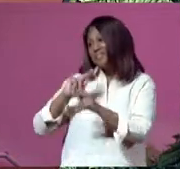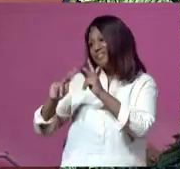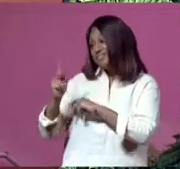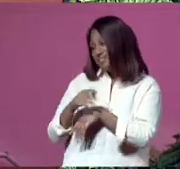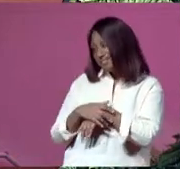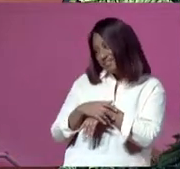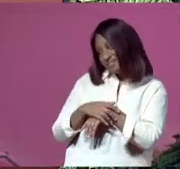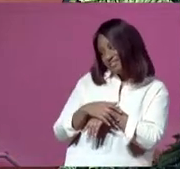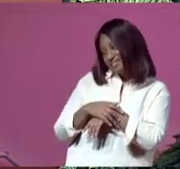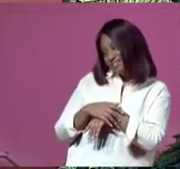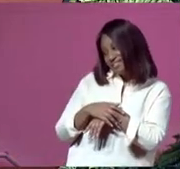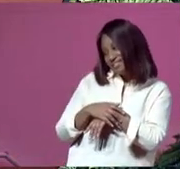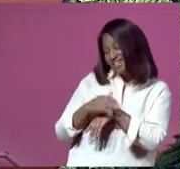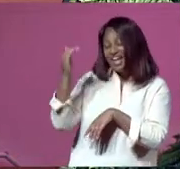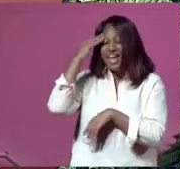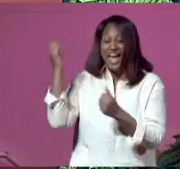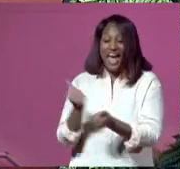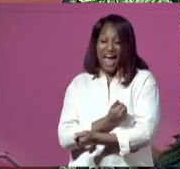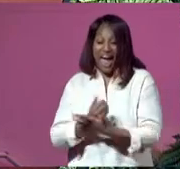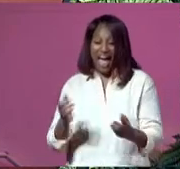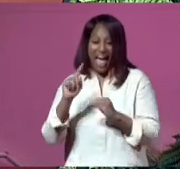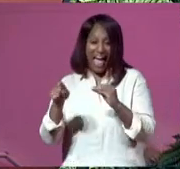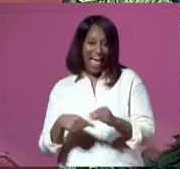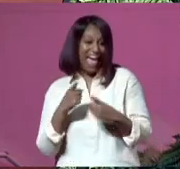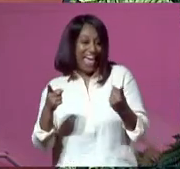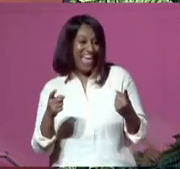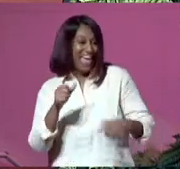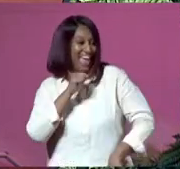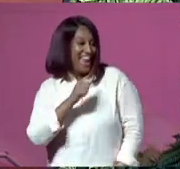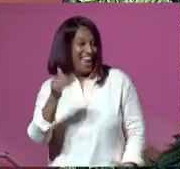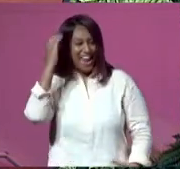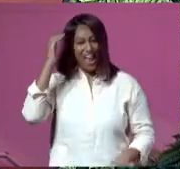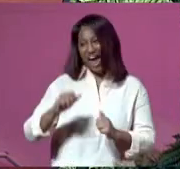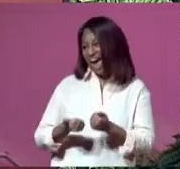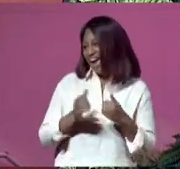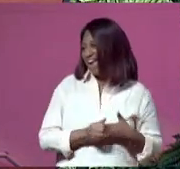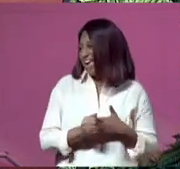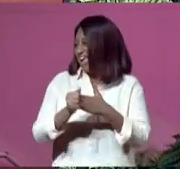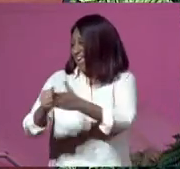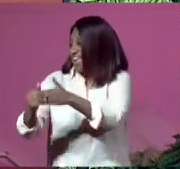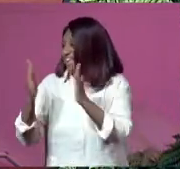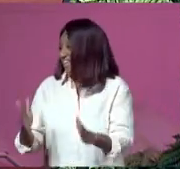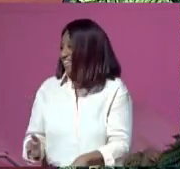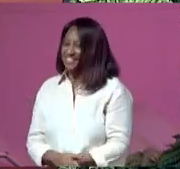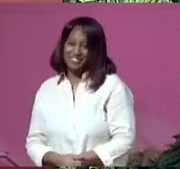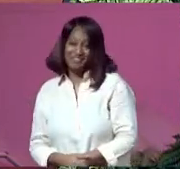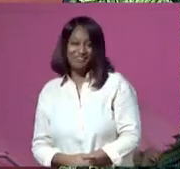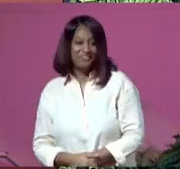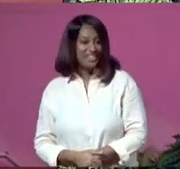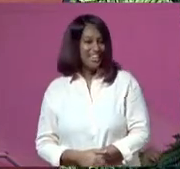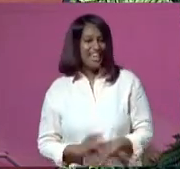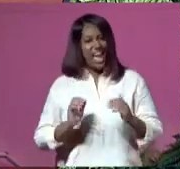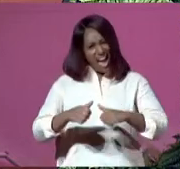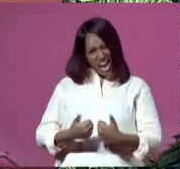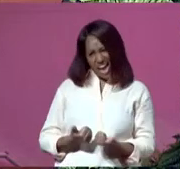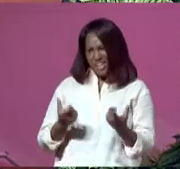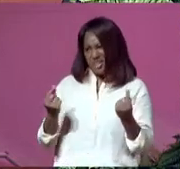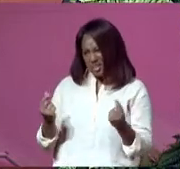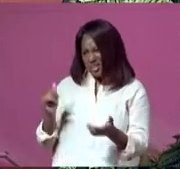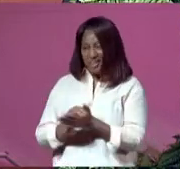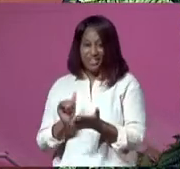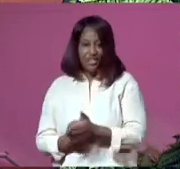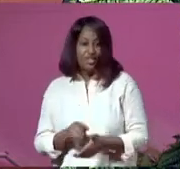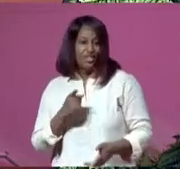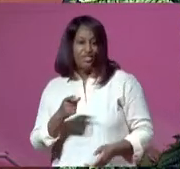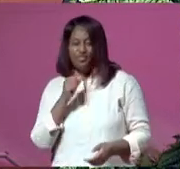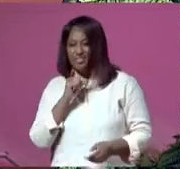they know everything about you and can't figure out how you got the leadership role, and you ain't got to answer them. All you got to do is keep on moving.